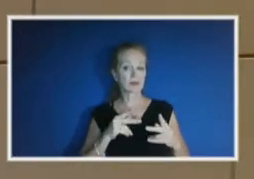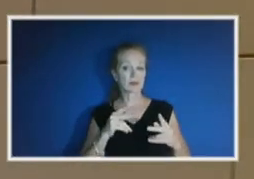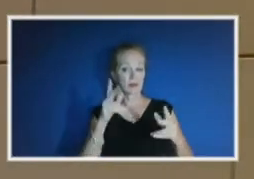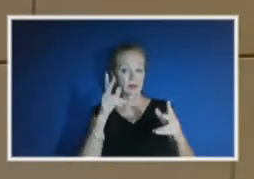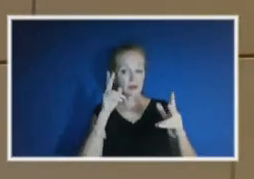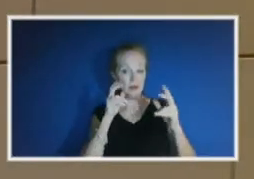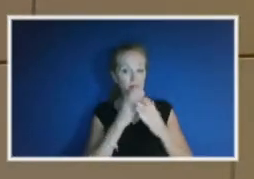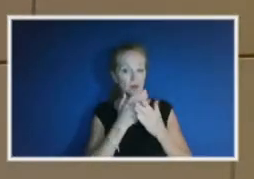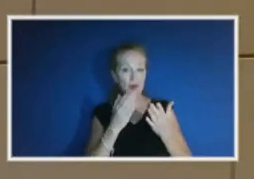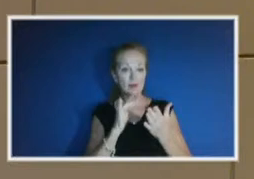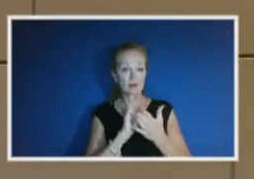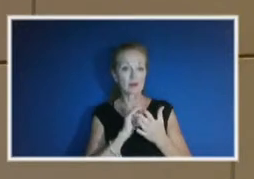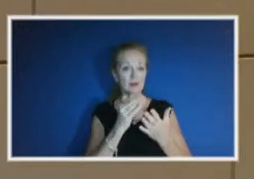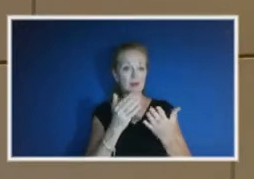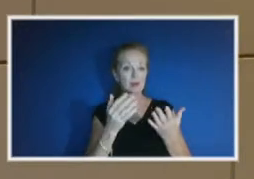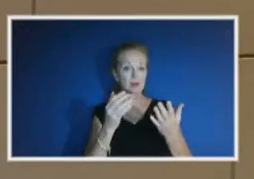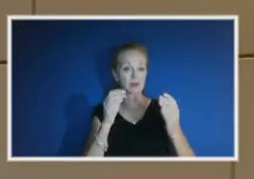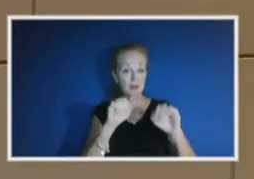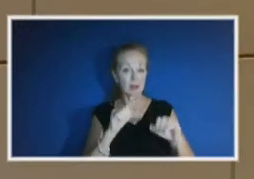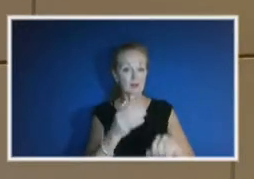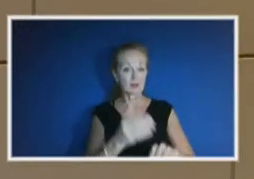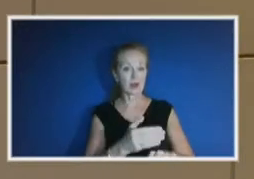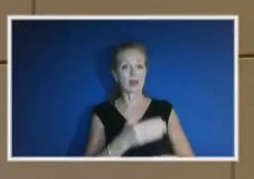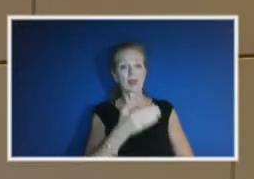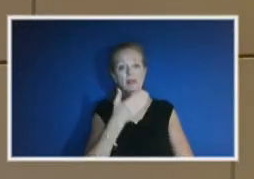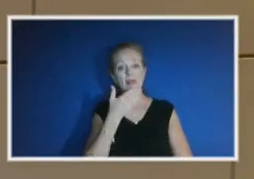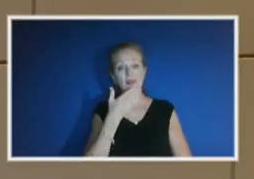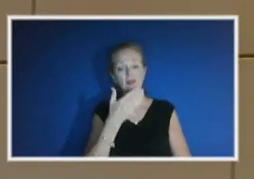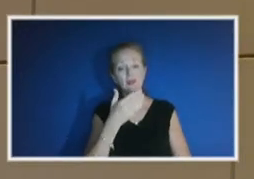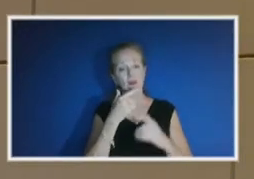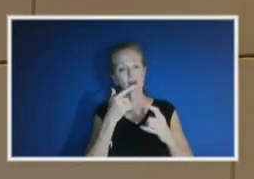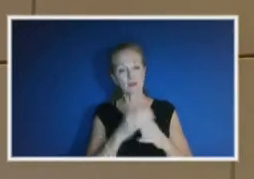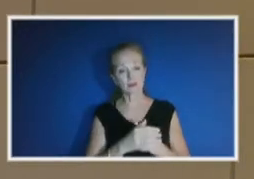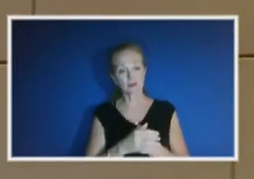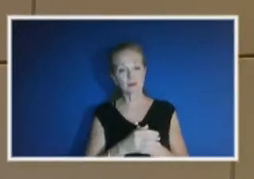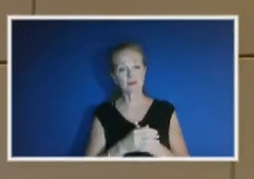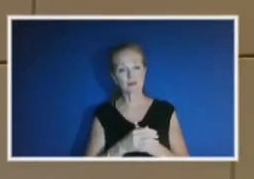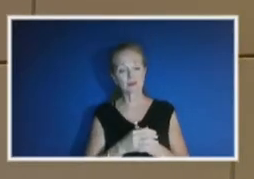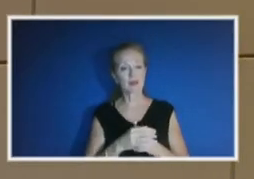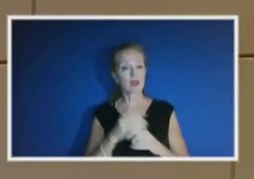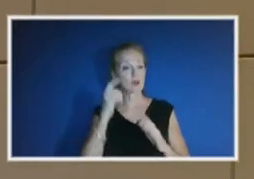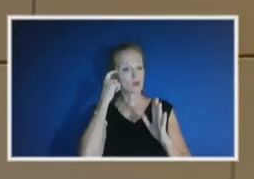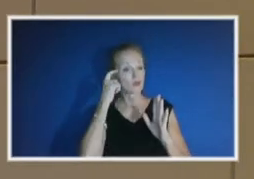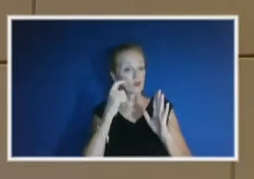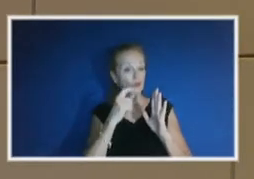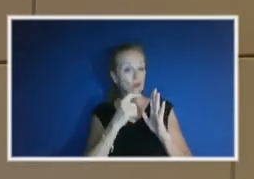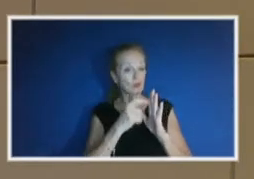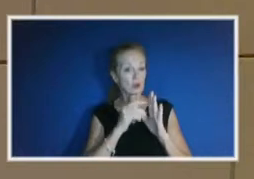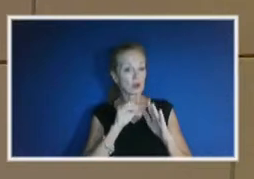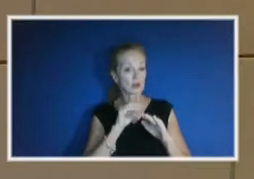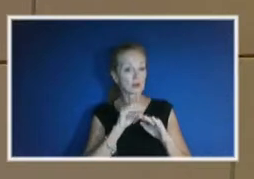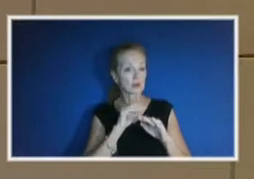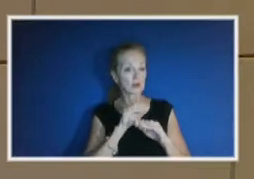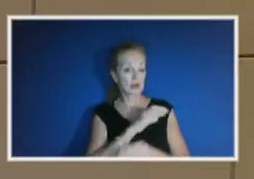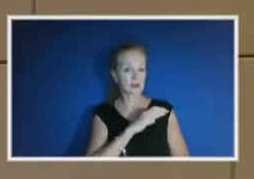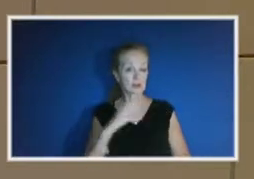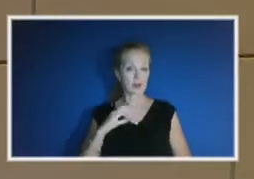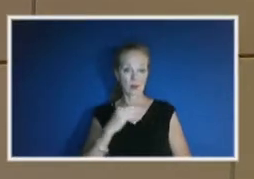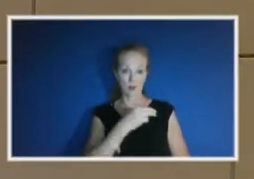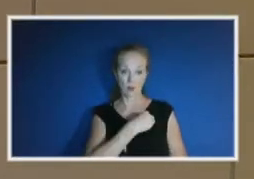things that we might do better. Thank you very much, Mr. Holmes. I'd also like to recognize Councilmember Driggs for a